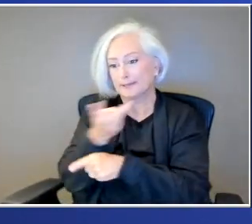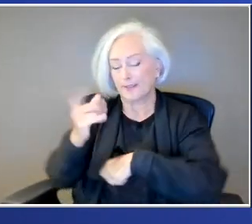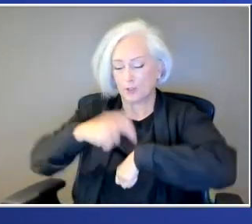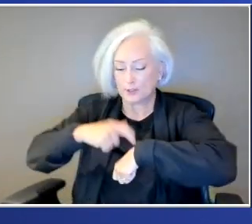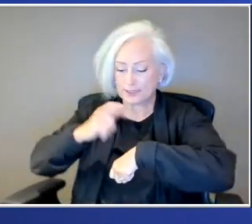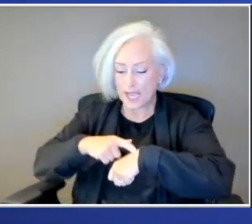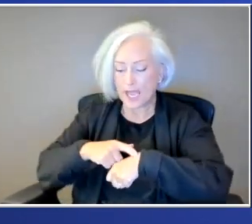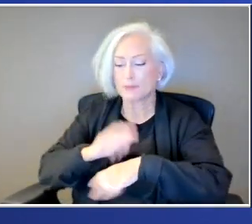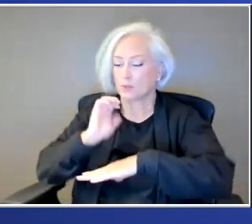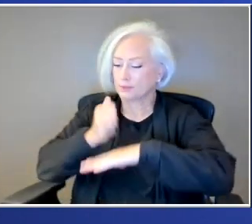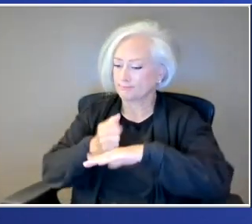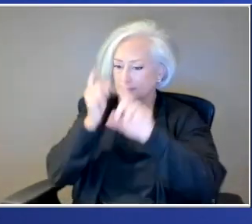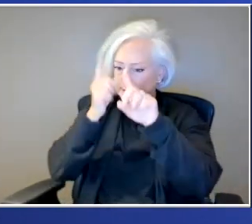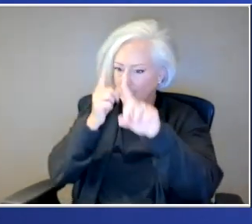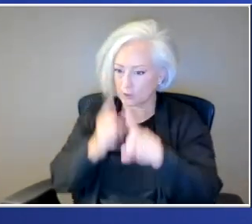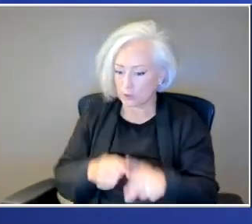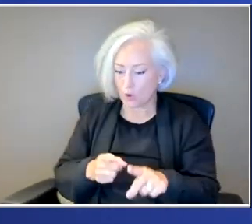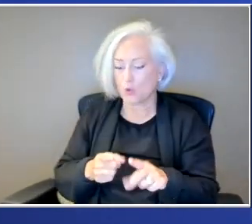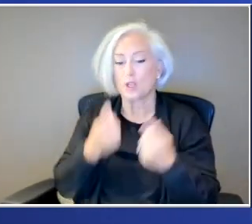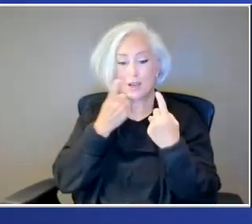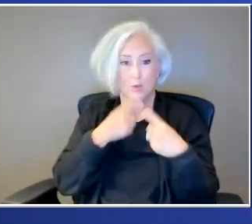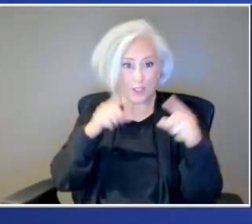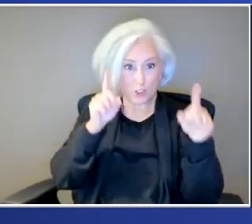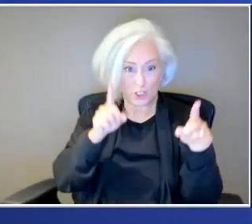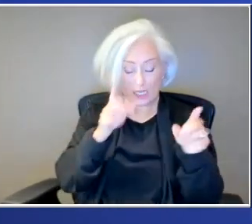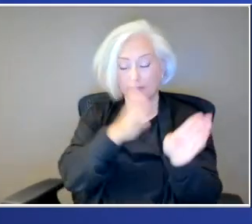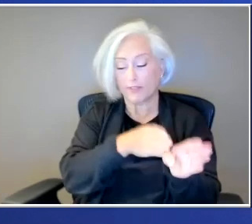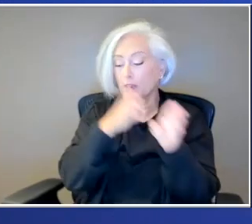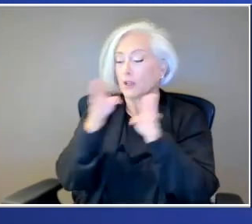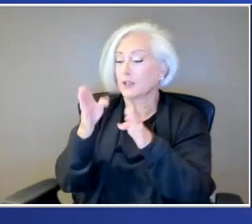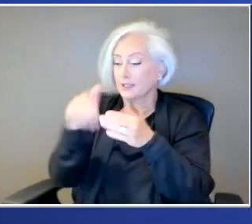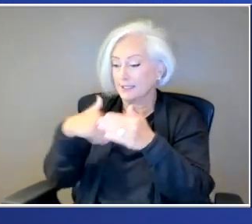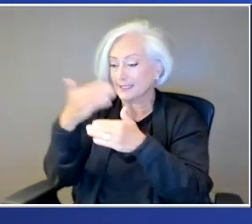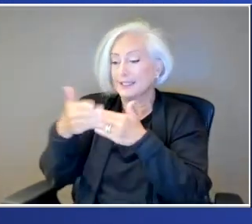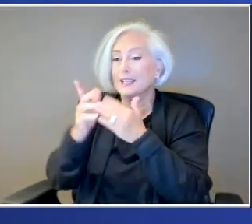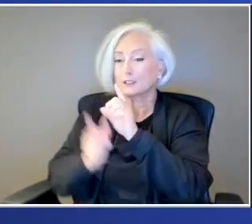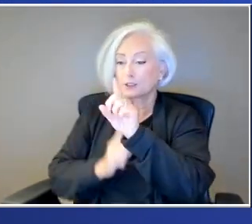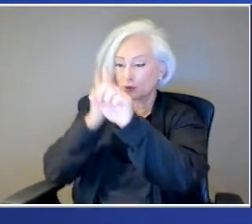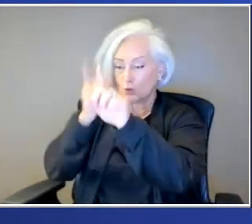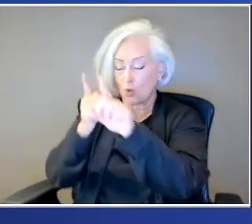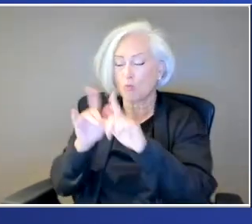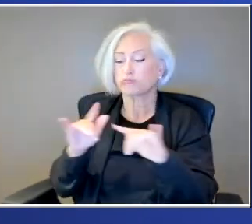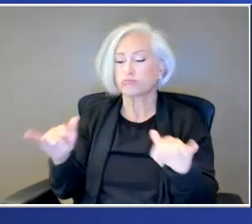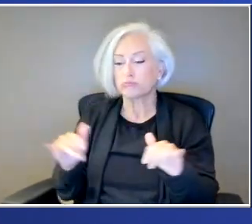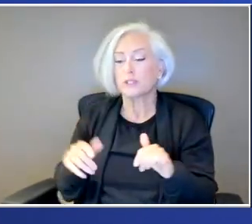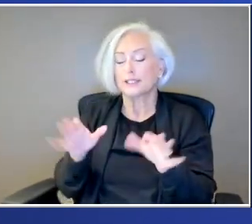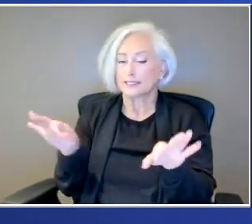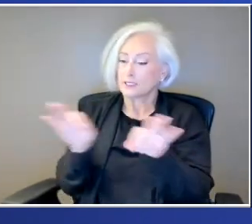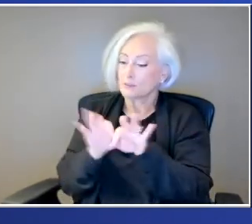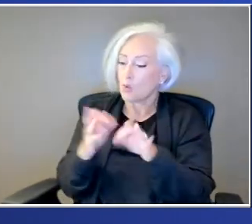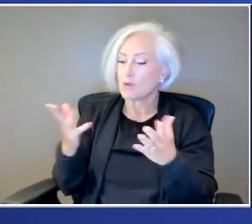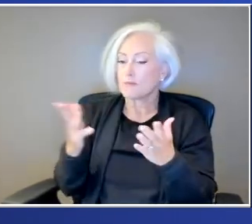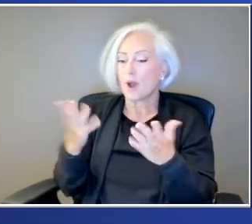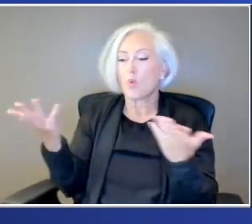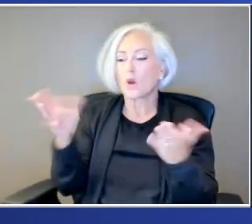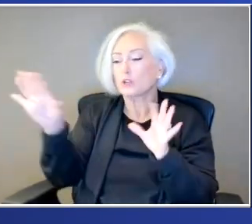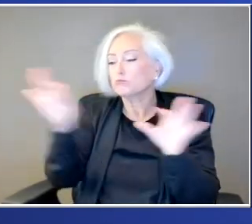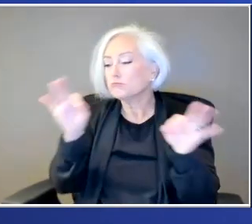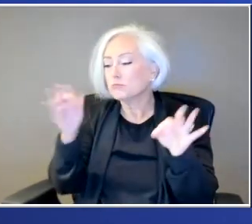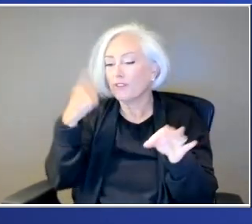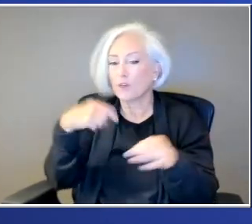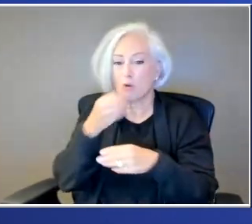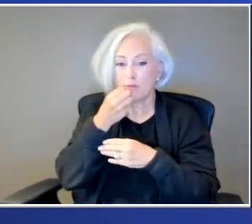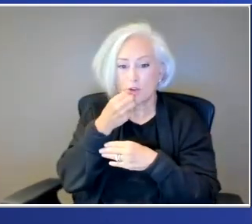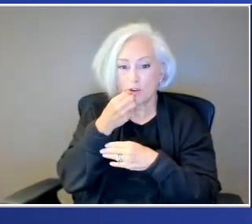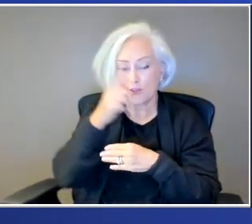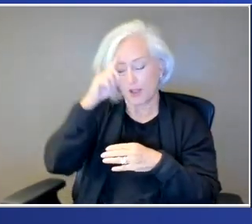with patients to teach them about nutrition and about what choices, just like Cynthia said, you make in terms of food. Now that food noise has gone away, it allows you